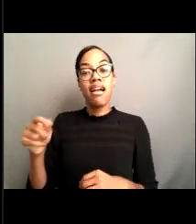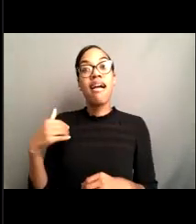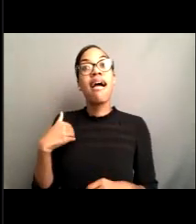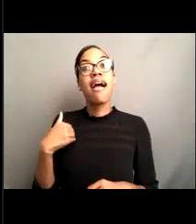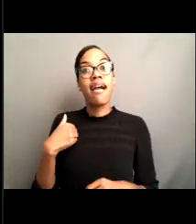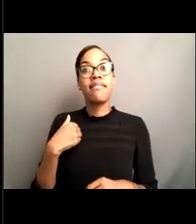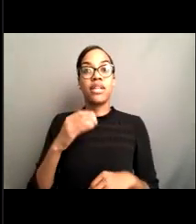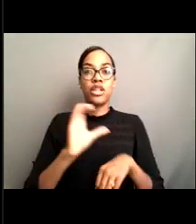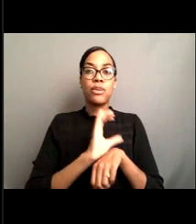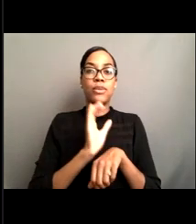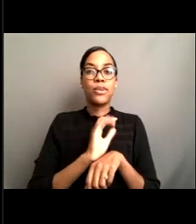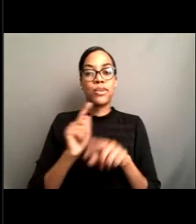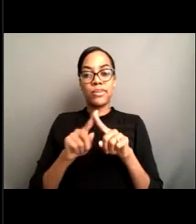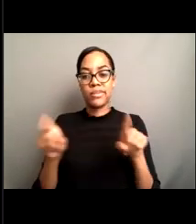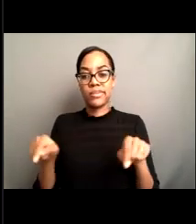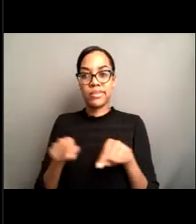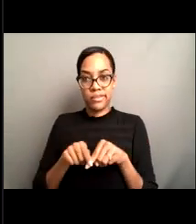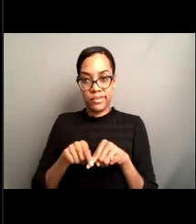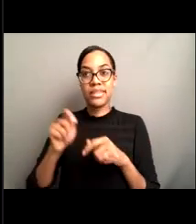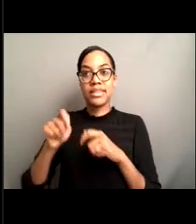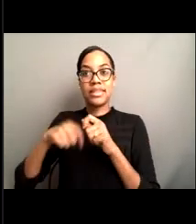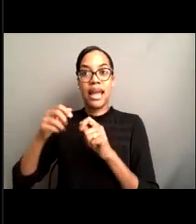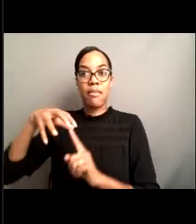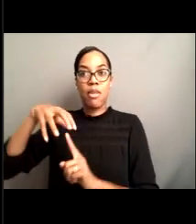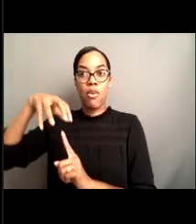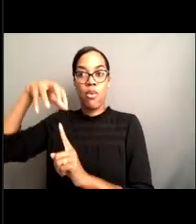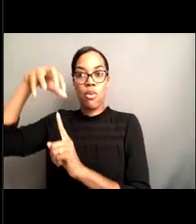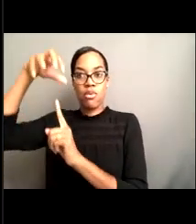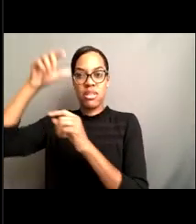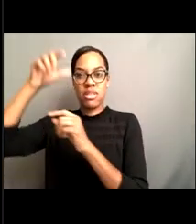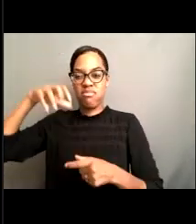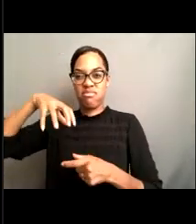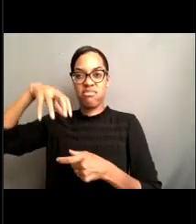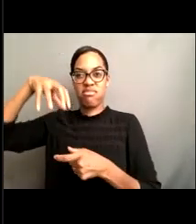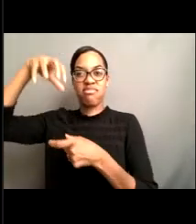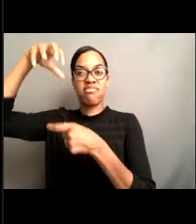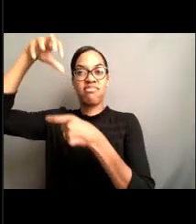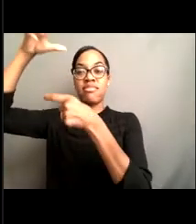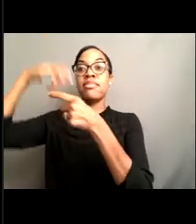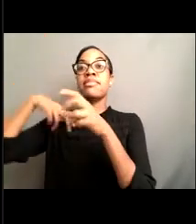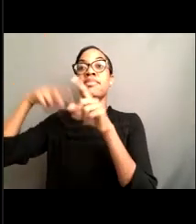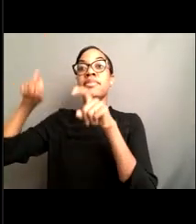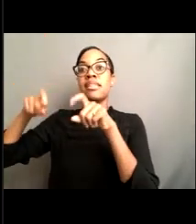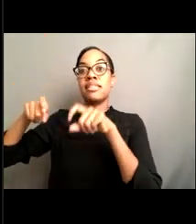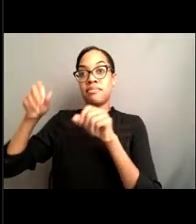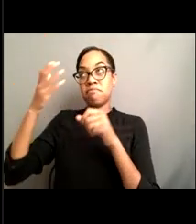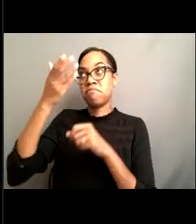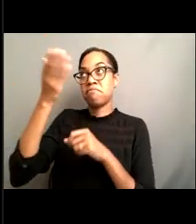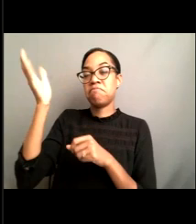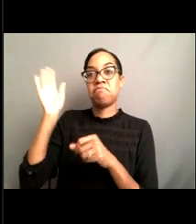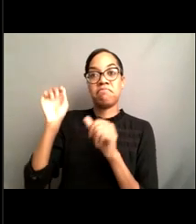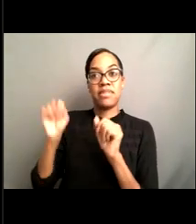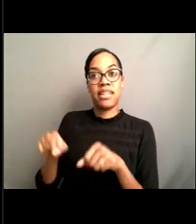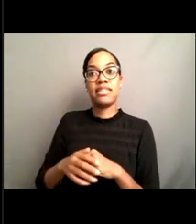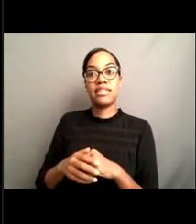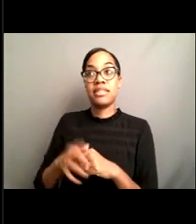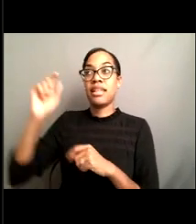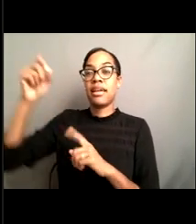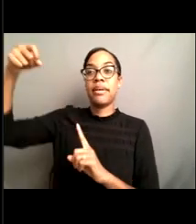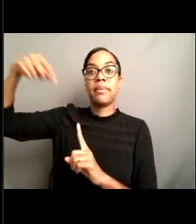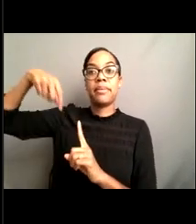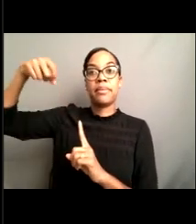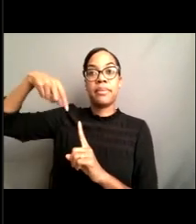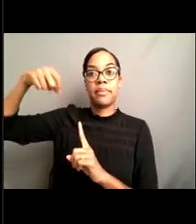balloons, and we let them go, and then we get all the information back here at the weather offices. But we've been measuring the atmosphere for a long